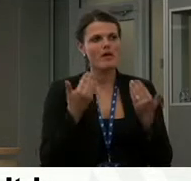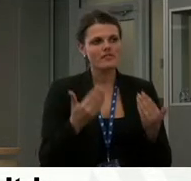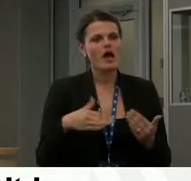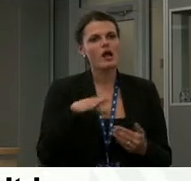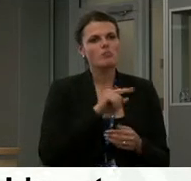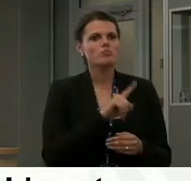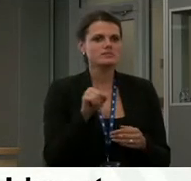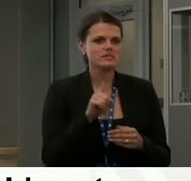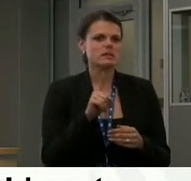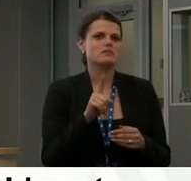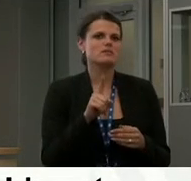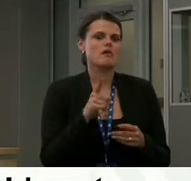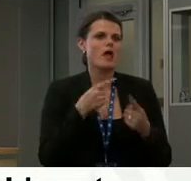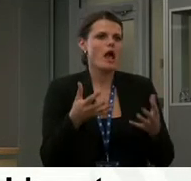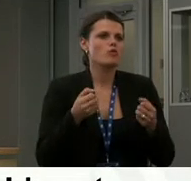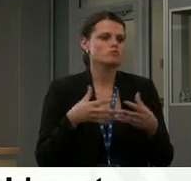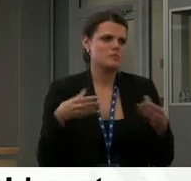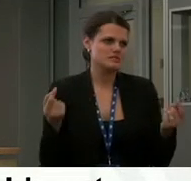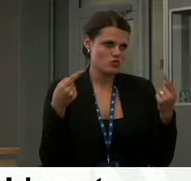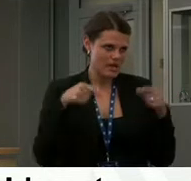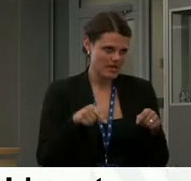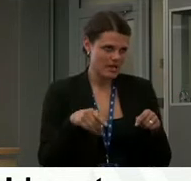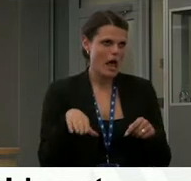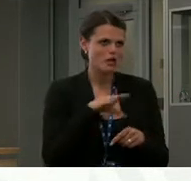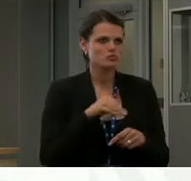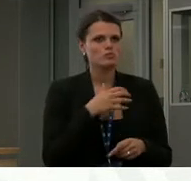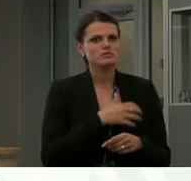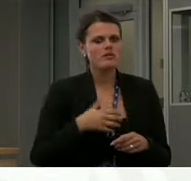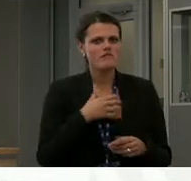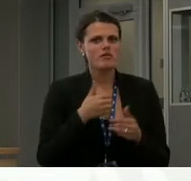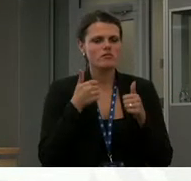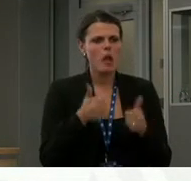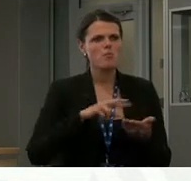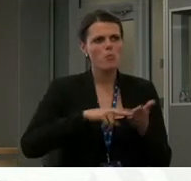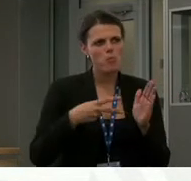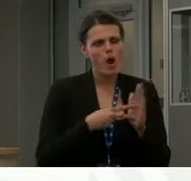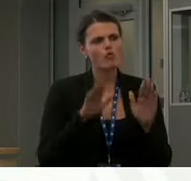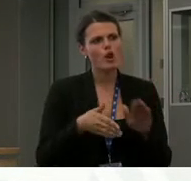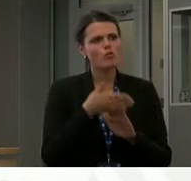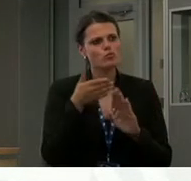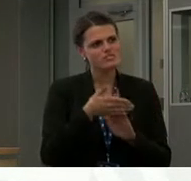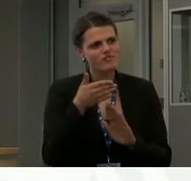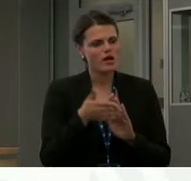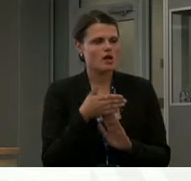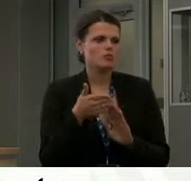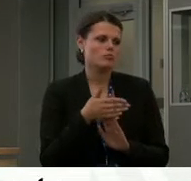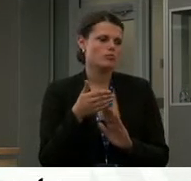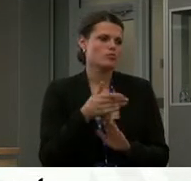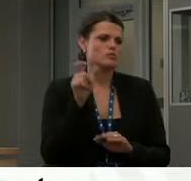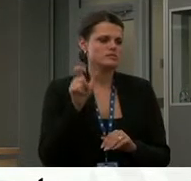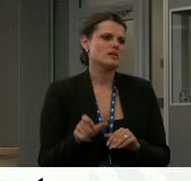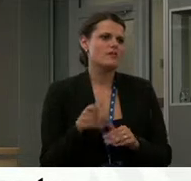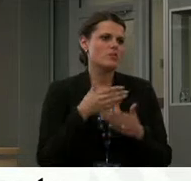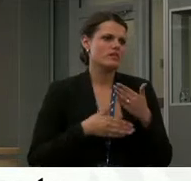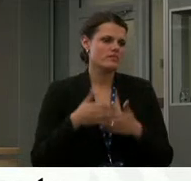up for lost time. I think we need a coherent and ambitious plan to improve respect for the rights of persons